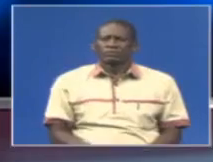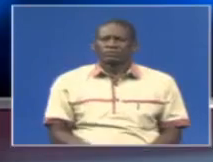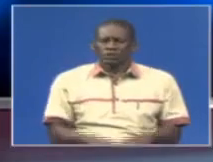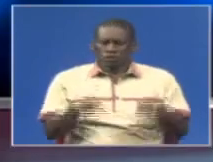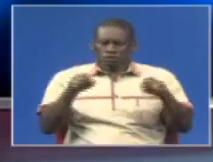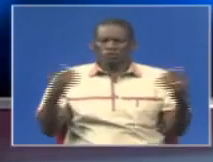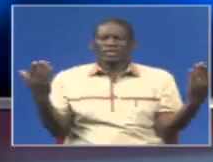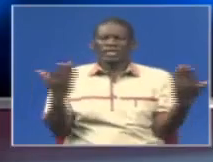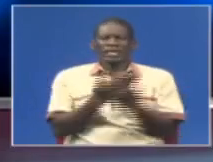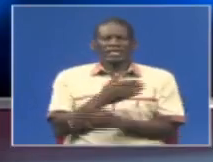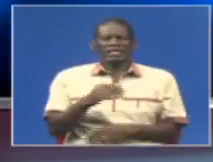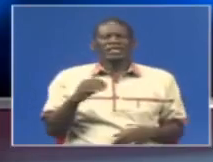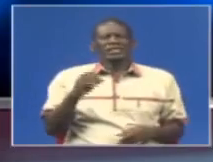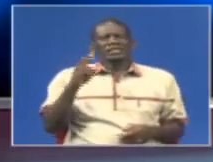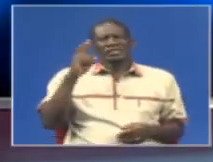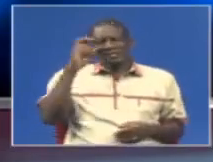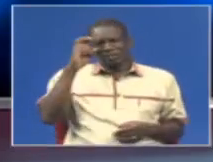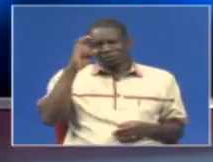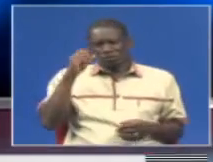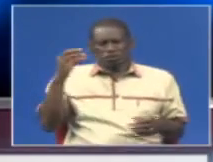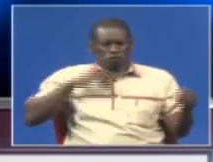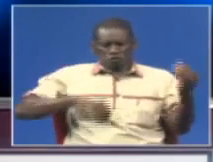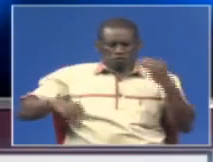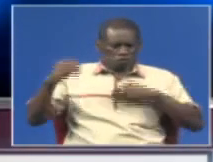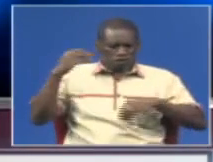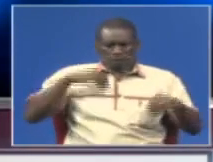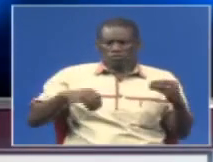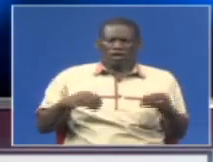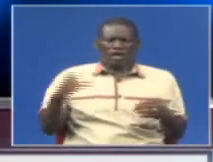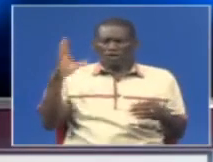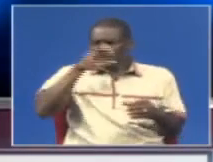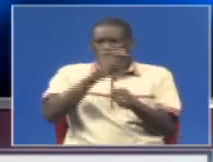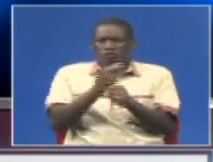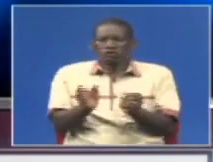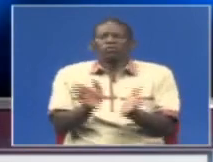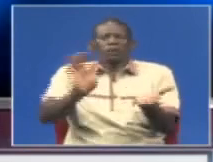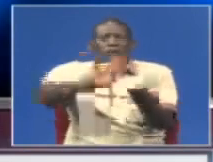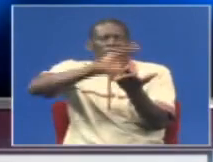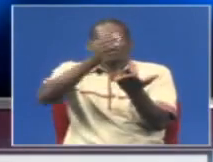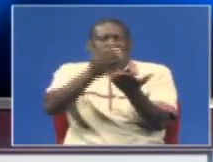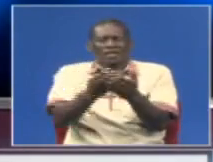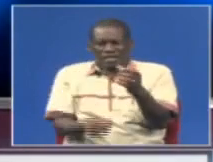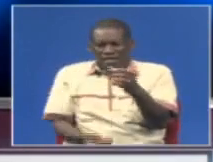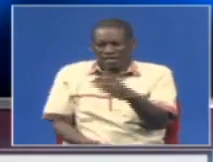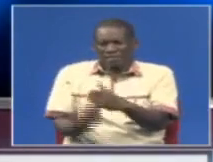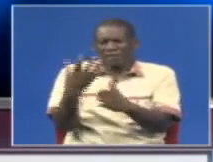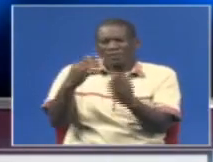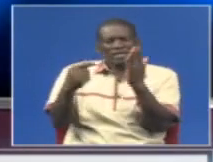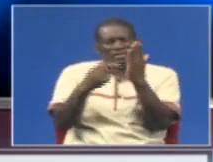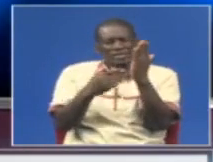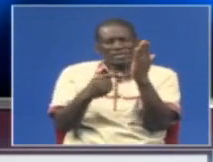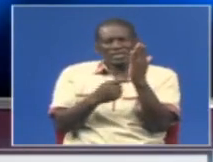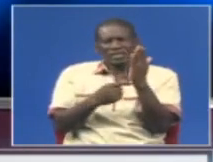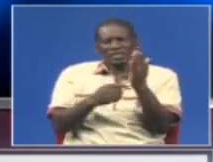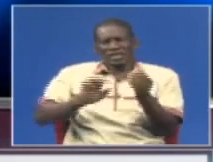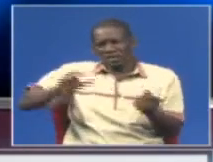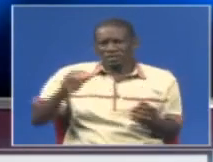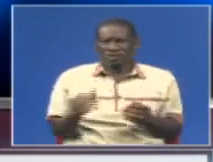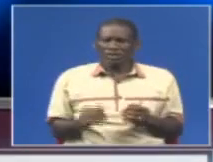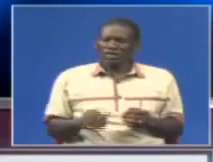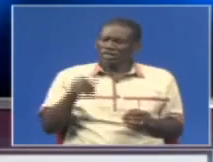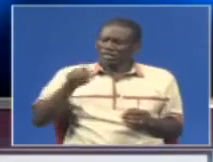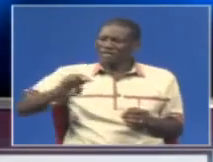Tonight, allegations of plunder, theft and misappropriation of public funds are rife in Taita Taveta County. In